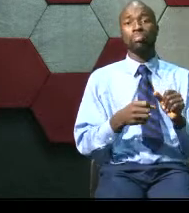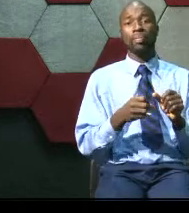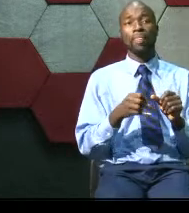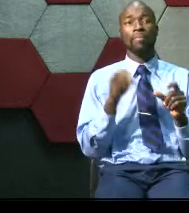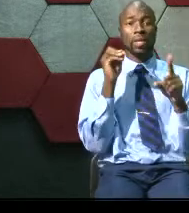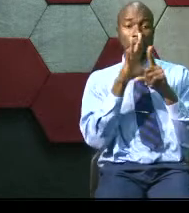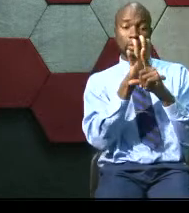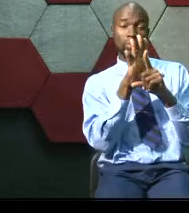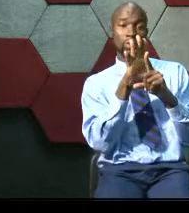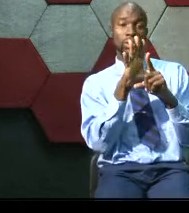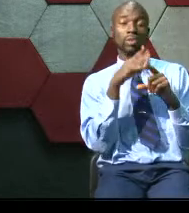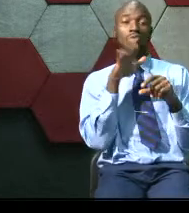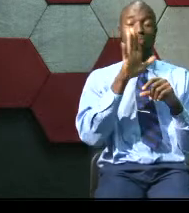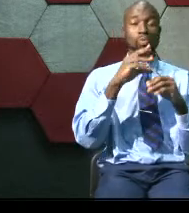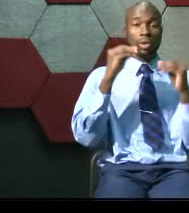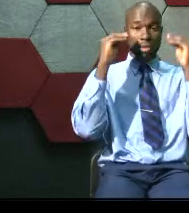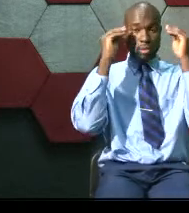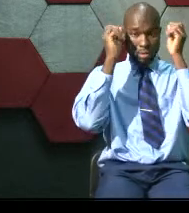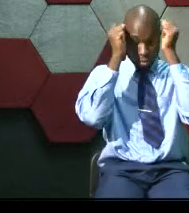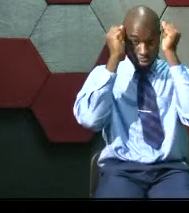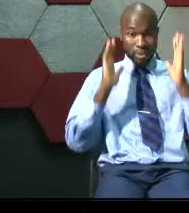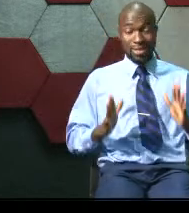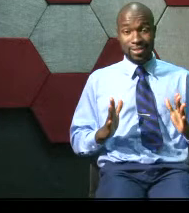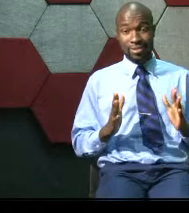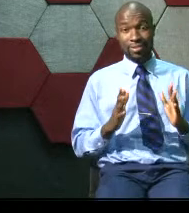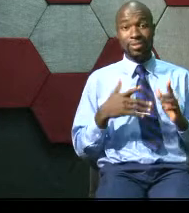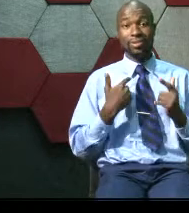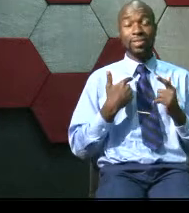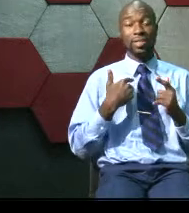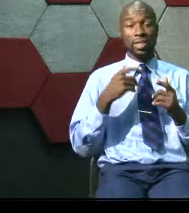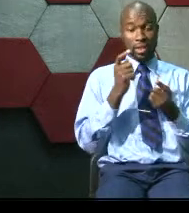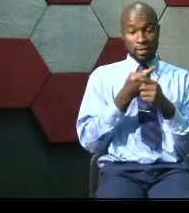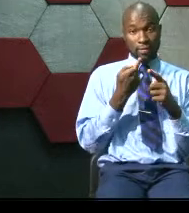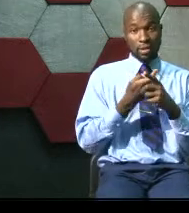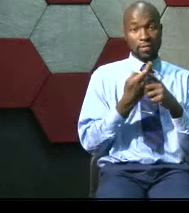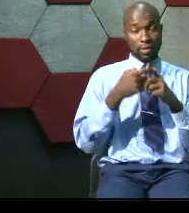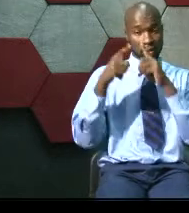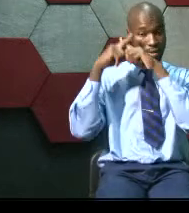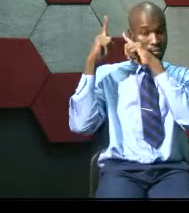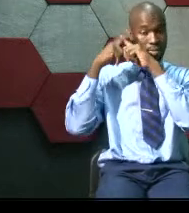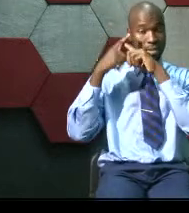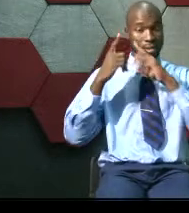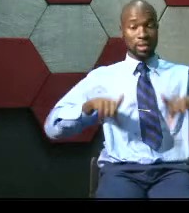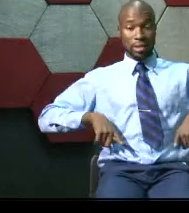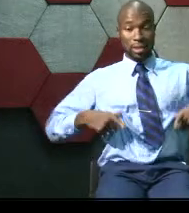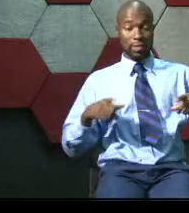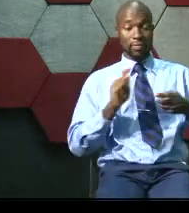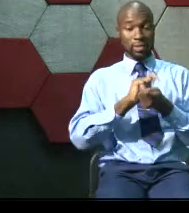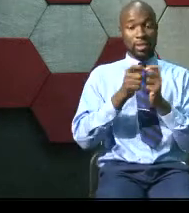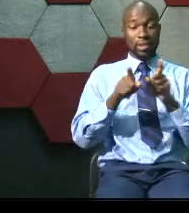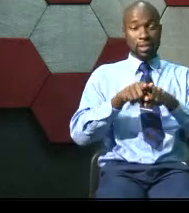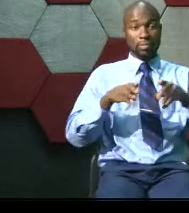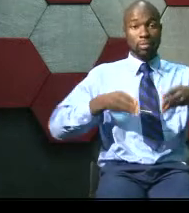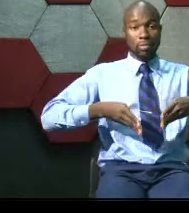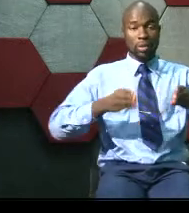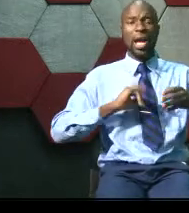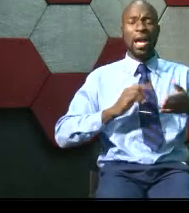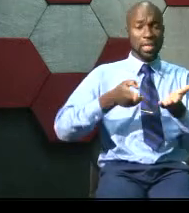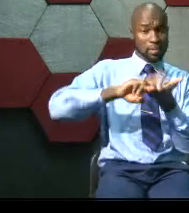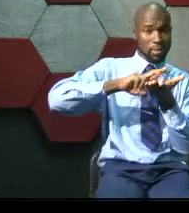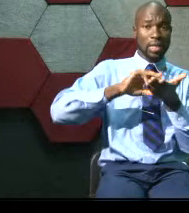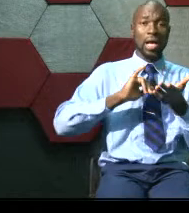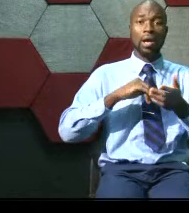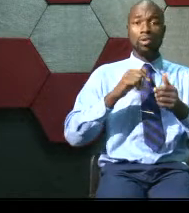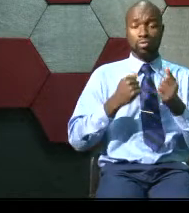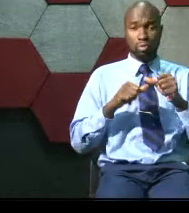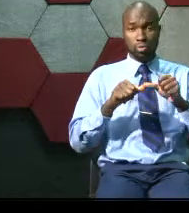to this and other similar life-changing experiences and opportunities. I reiterate our